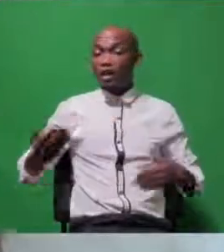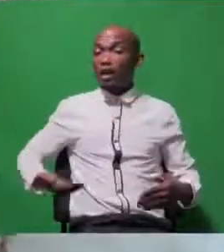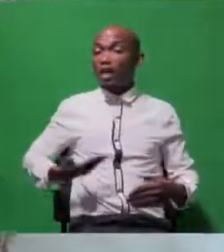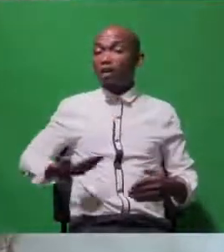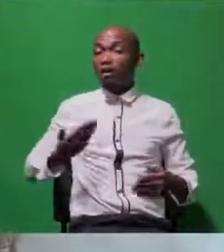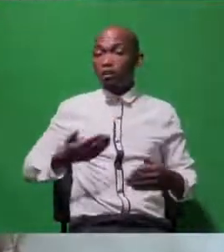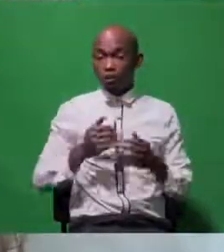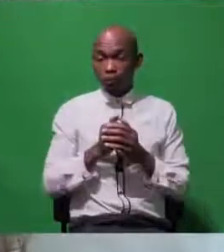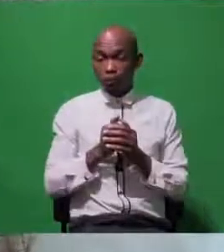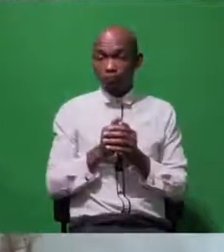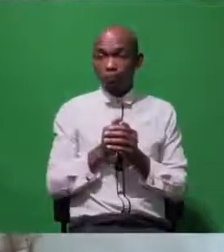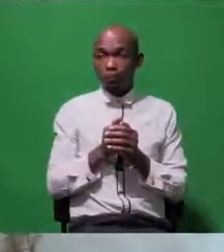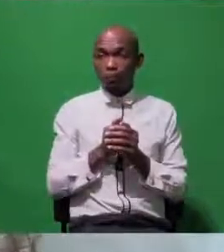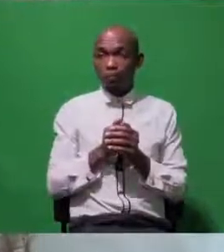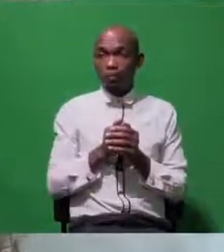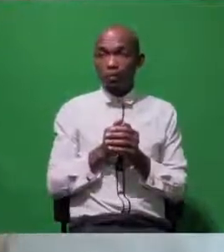Introduction of